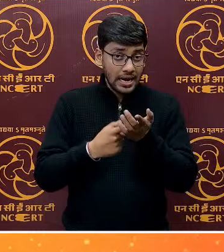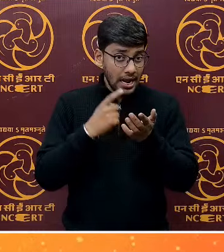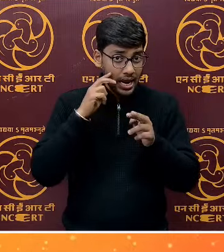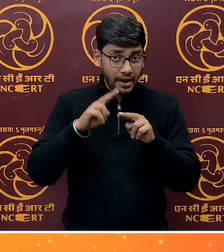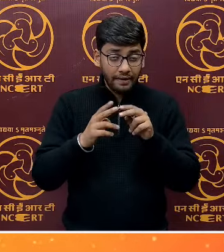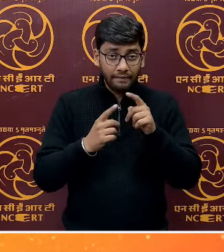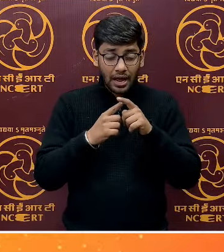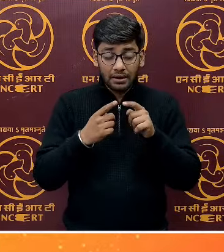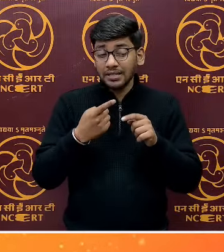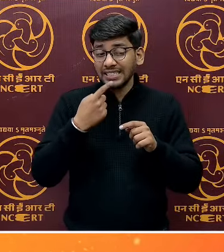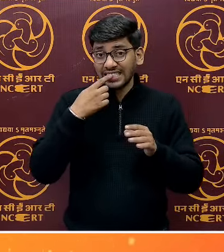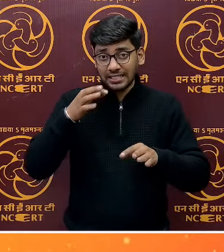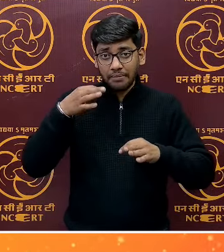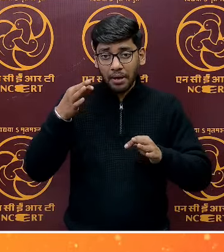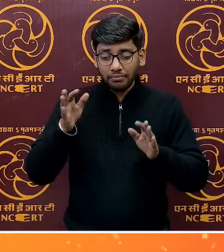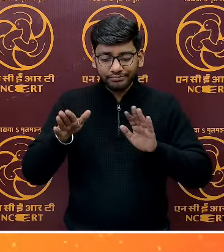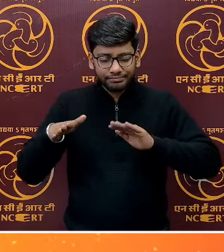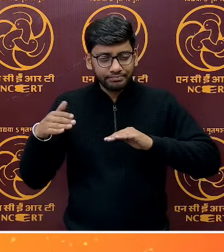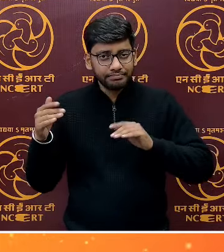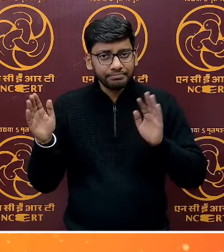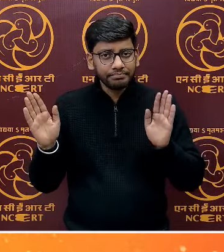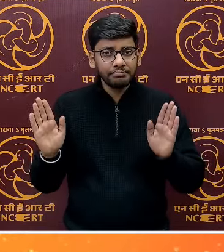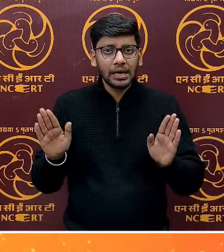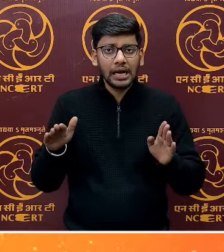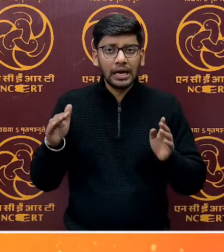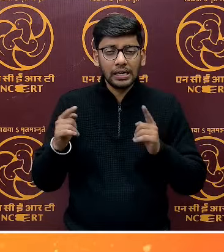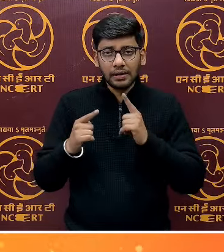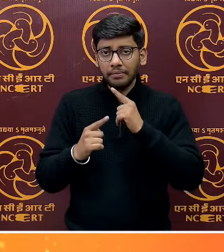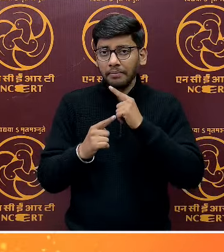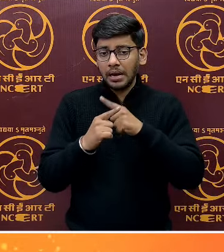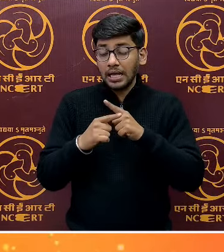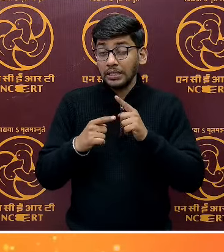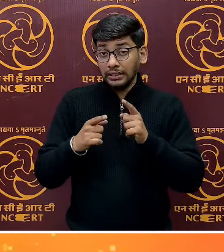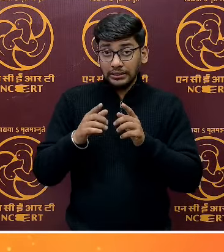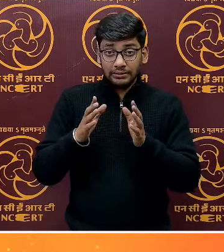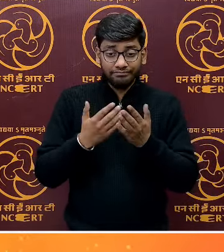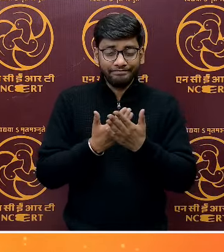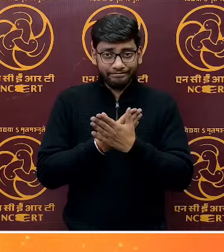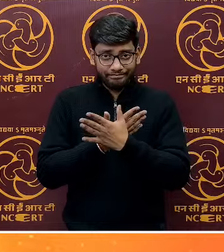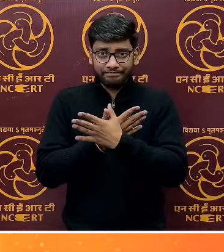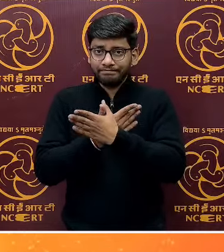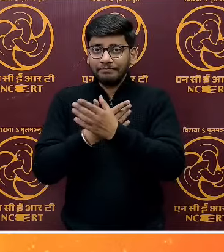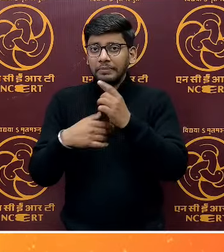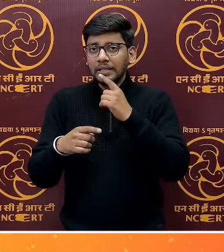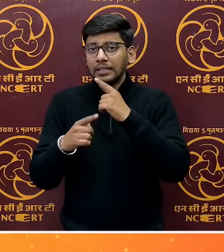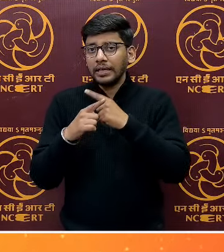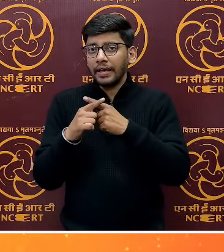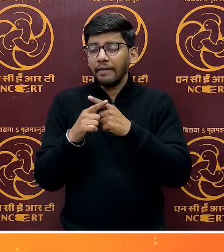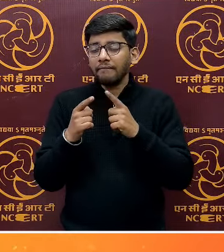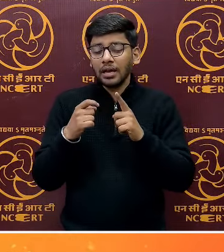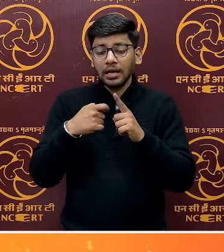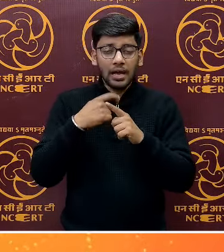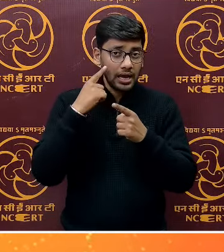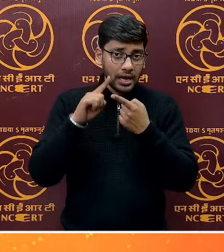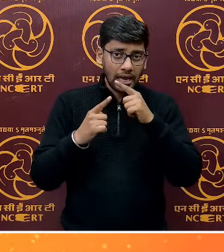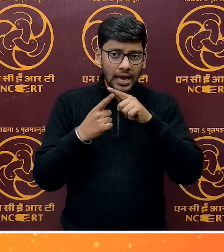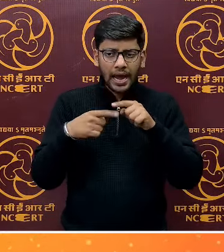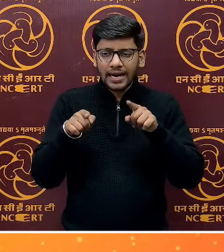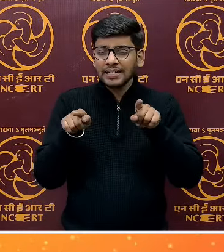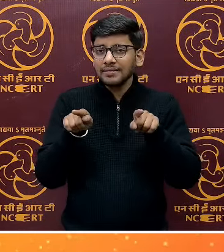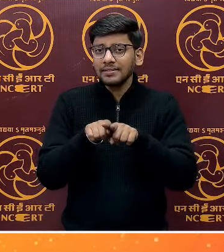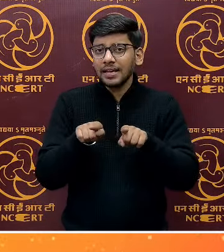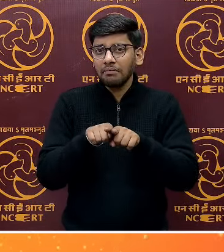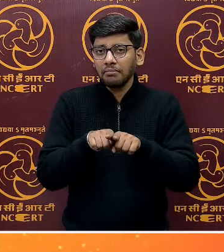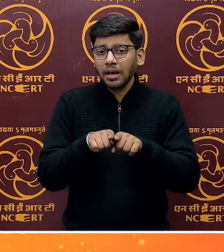paper wings. And so the kite has been compared to the wings of a bird. So of course the